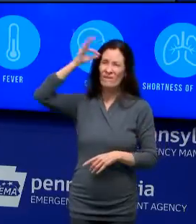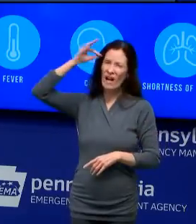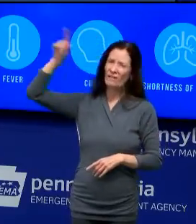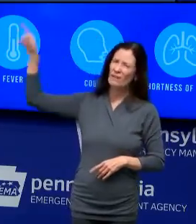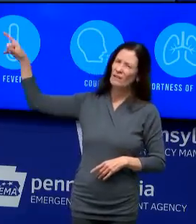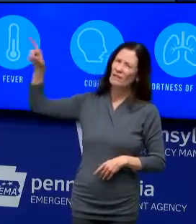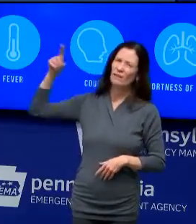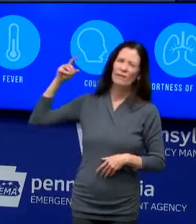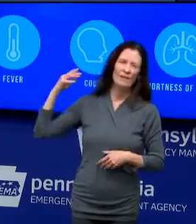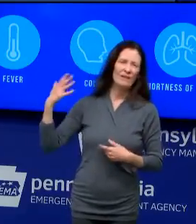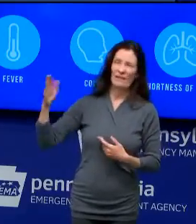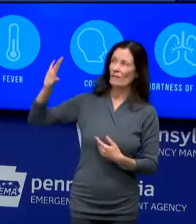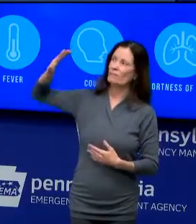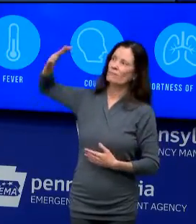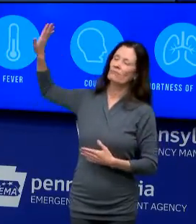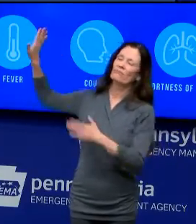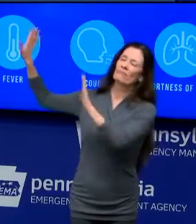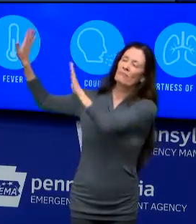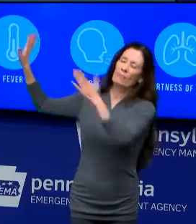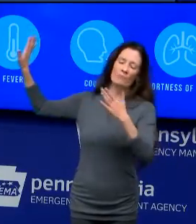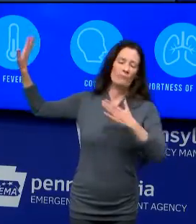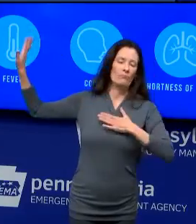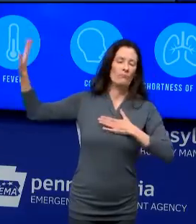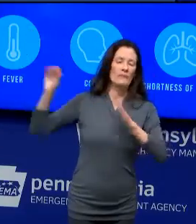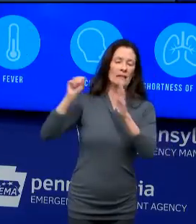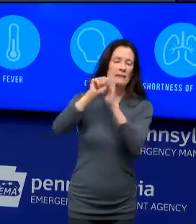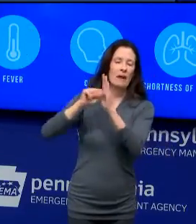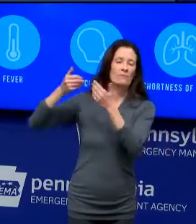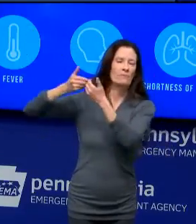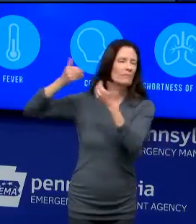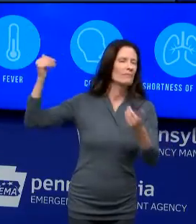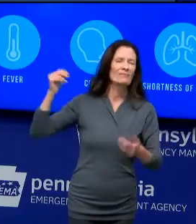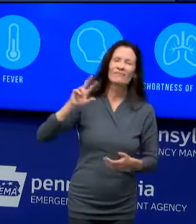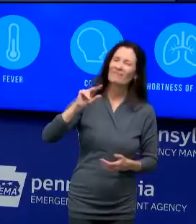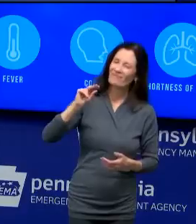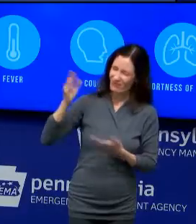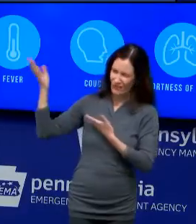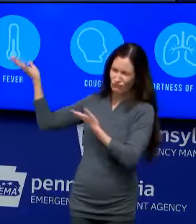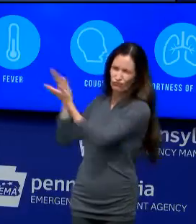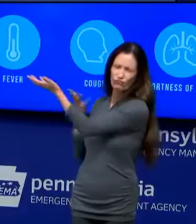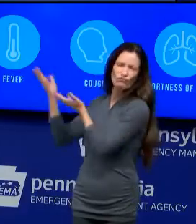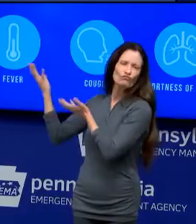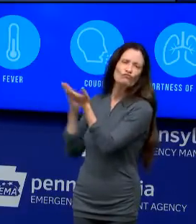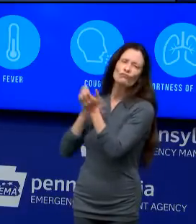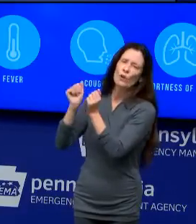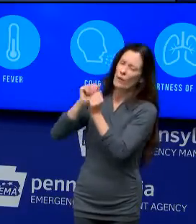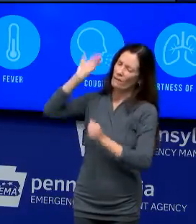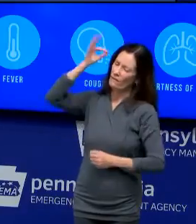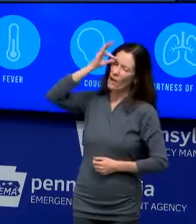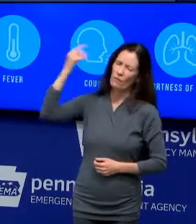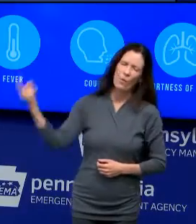further collaboration with the federal government to expand testing. From the Philadelphia Inquirer, the state is